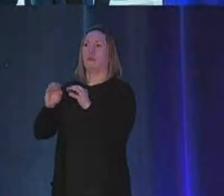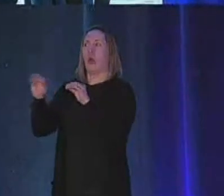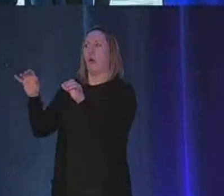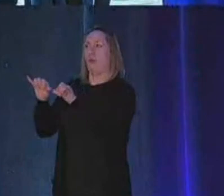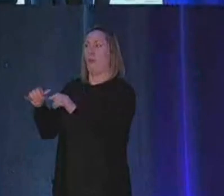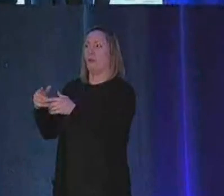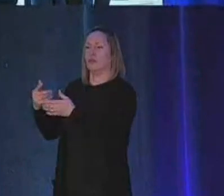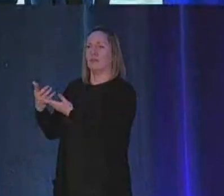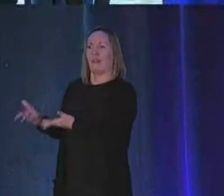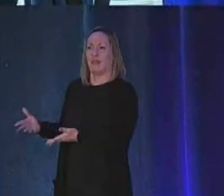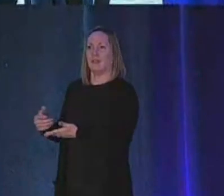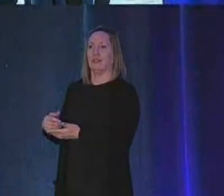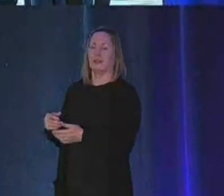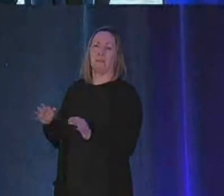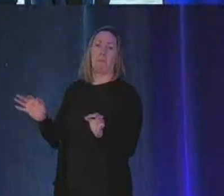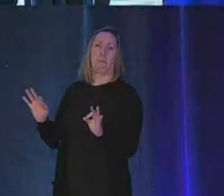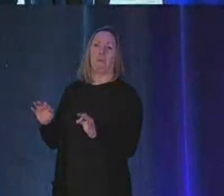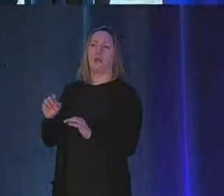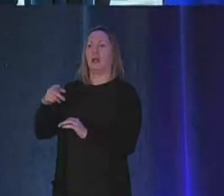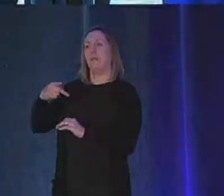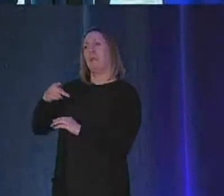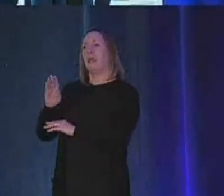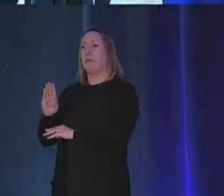deal, PB, 19 minutes, thank you.